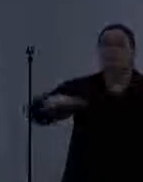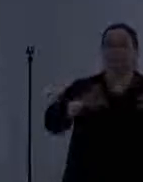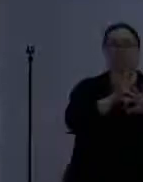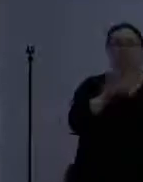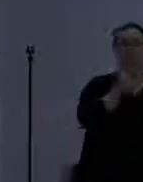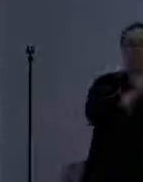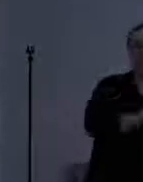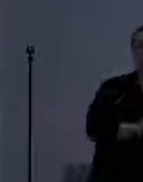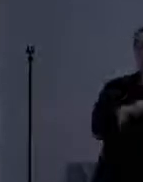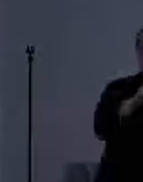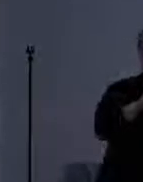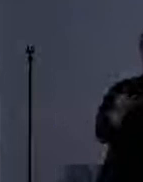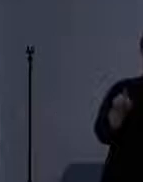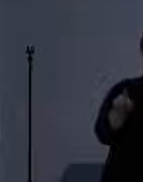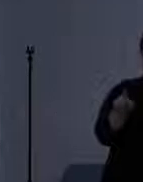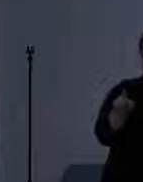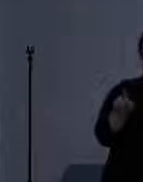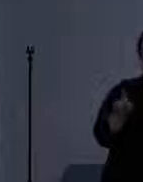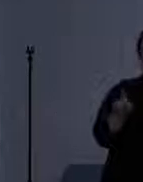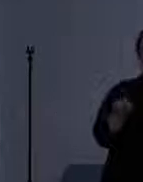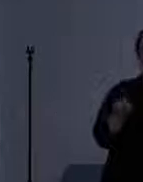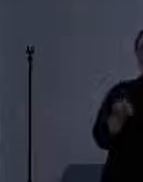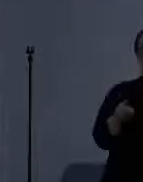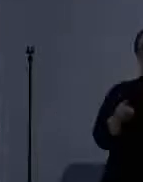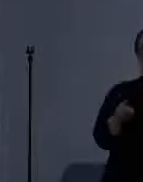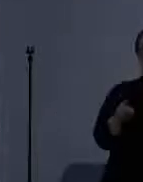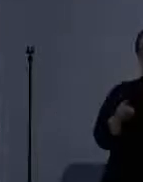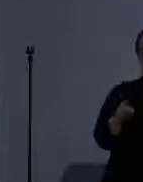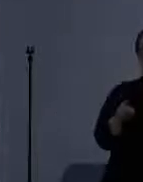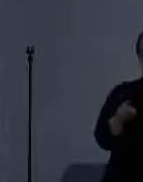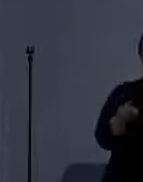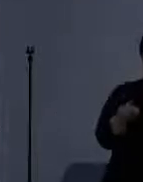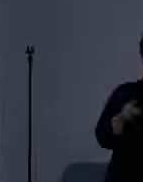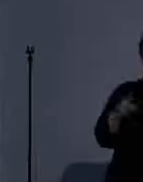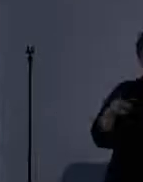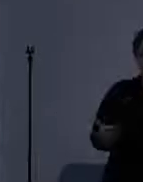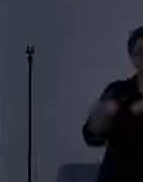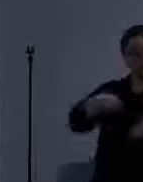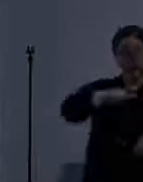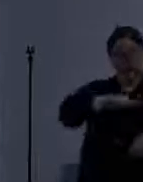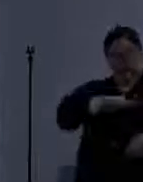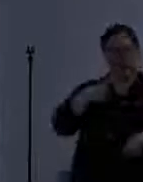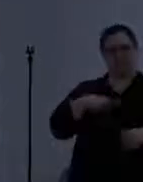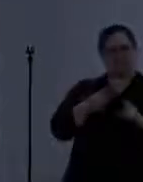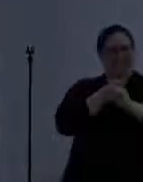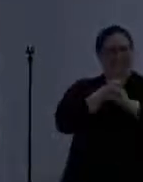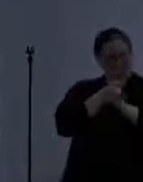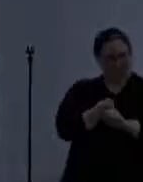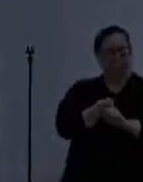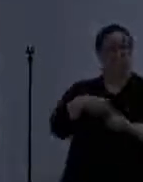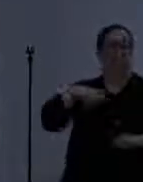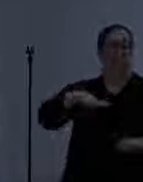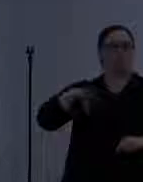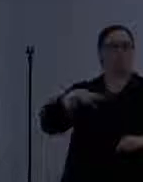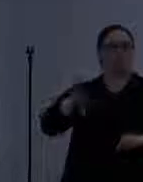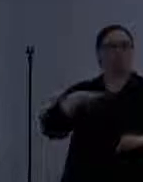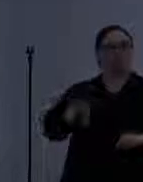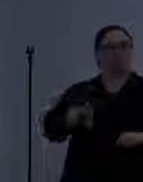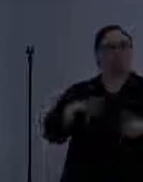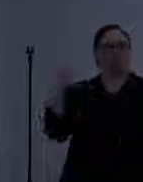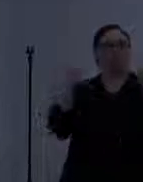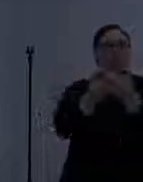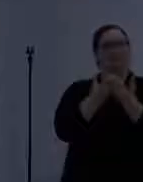unregistered providers. And the reason they're covered under us is because they are still required to meet the code